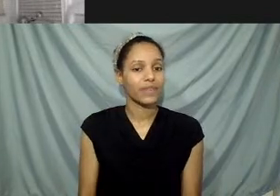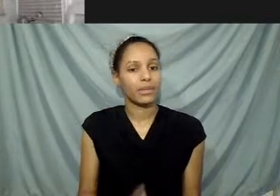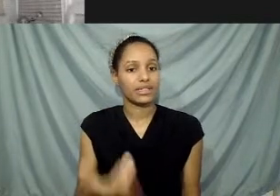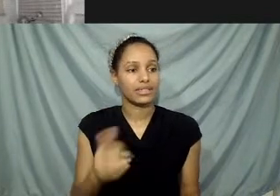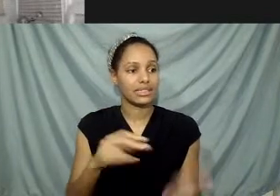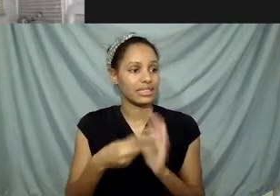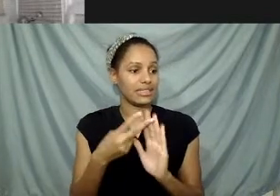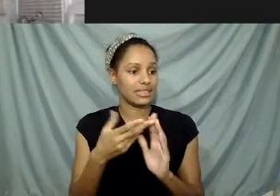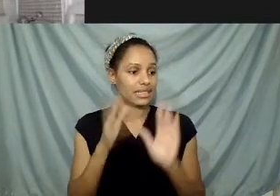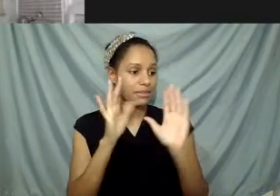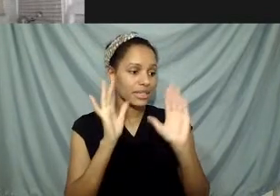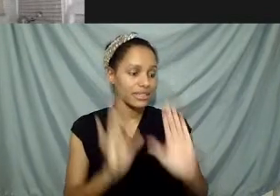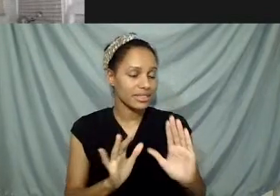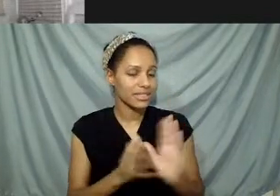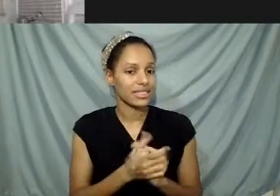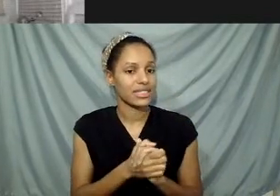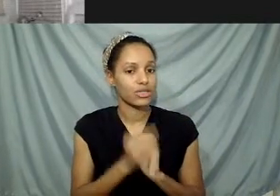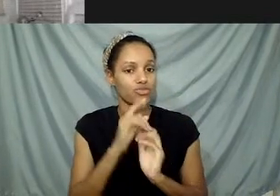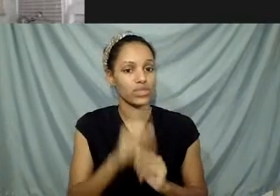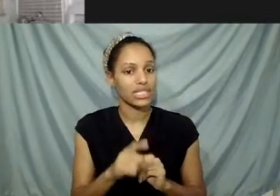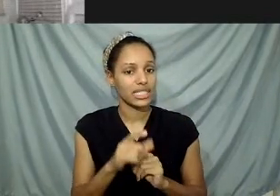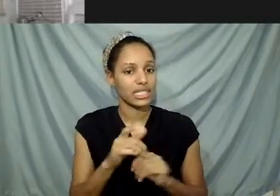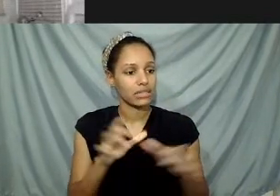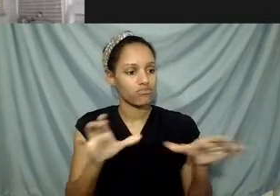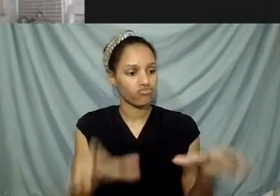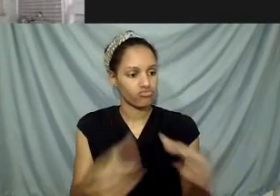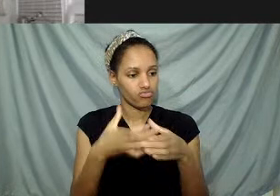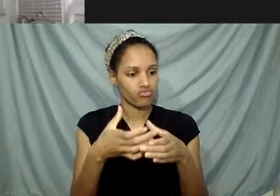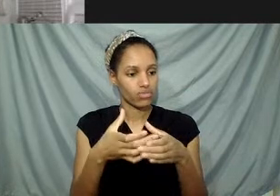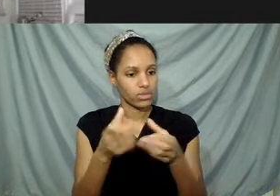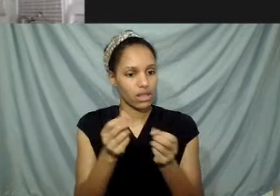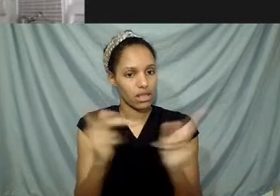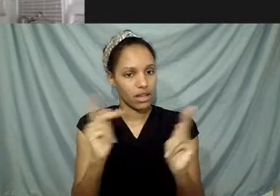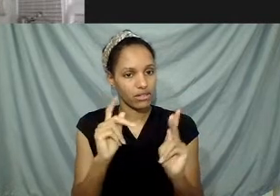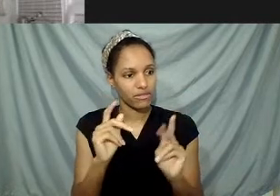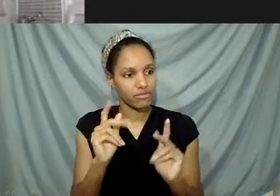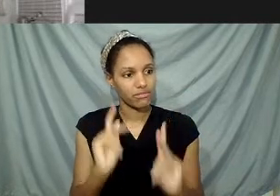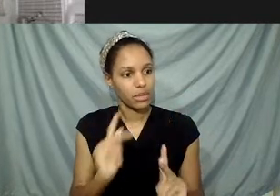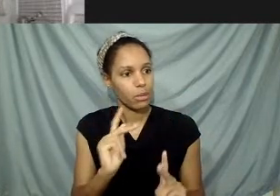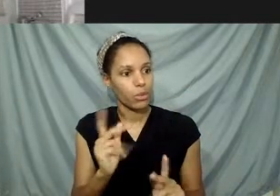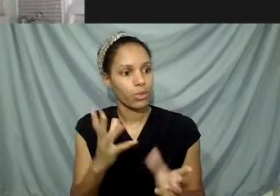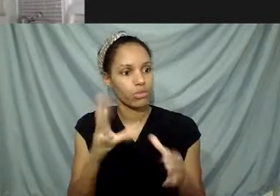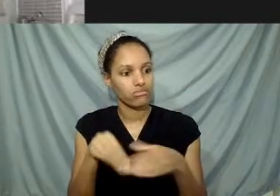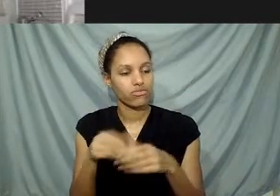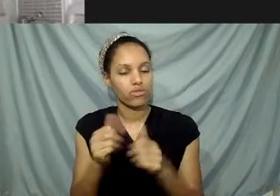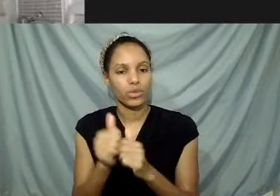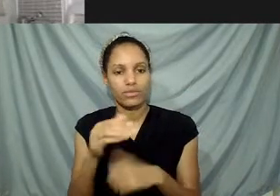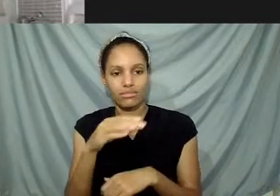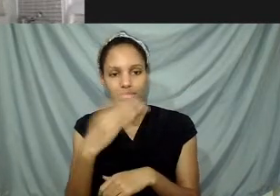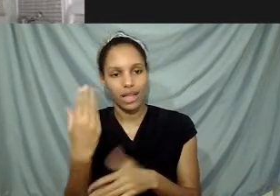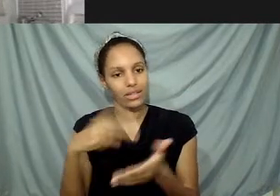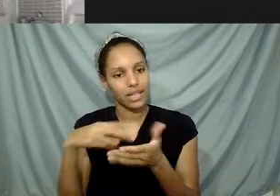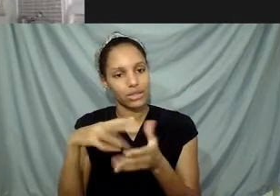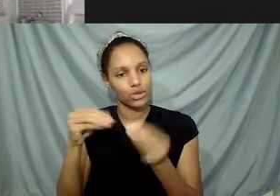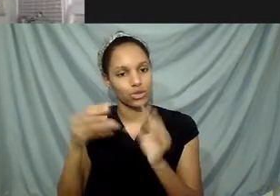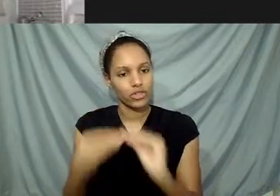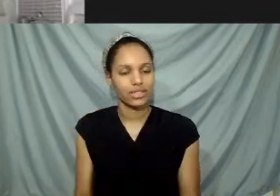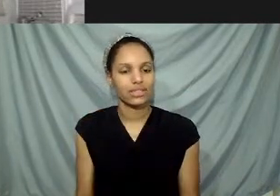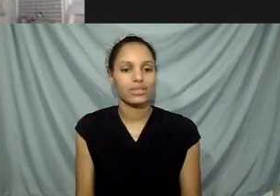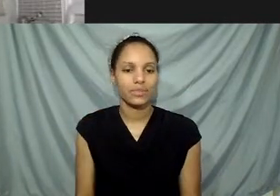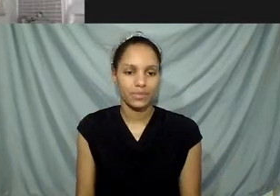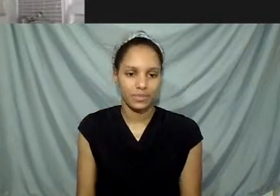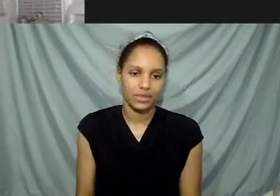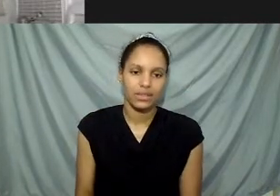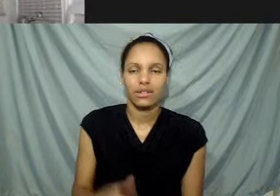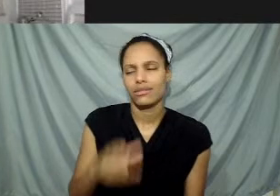It's amazing. Like, it's basically encapsulating a lot of this Black dance history. So and of course, Mama Diane